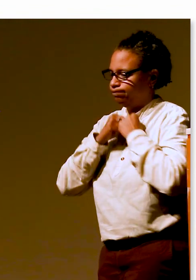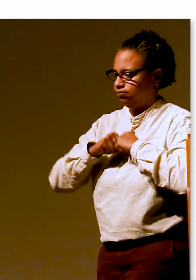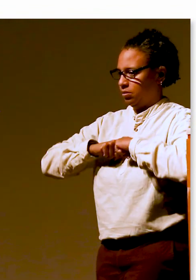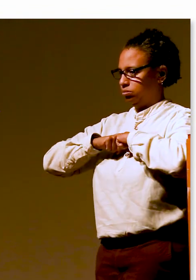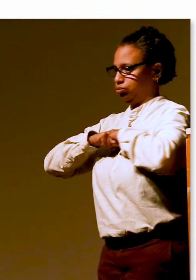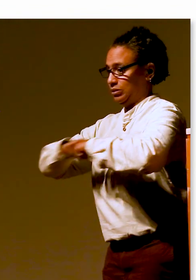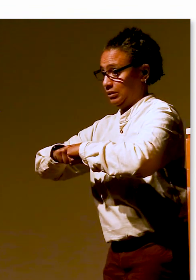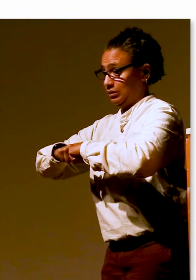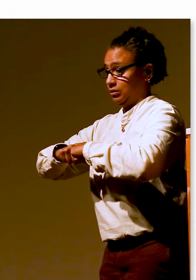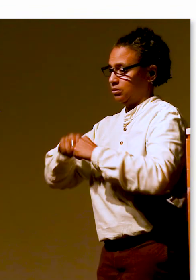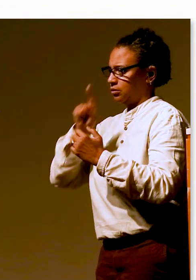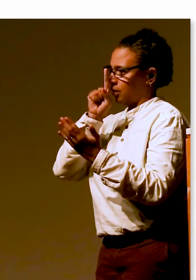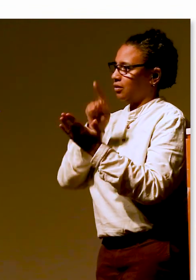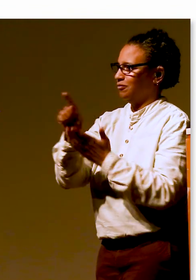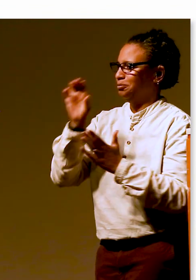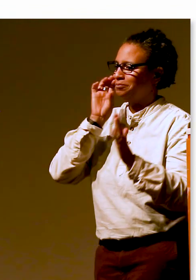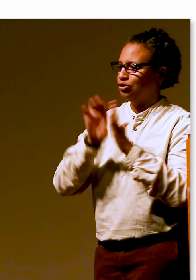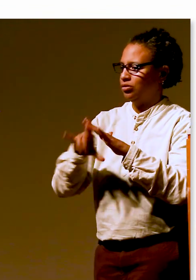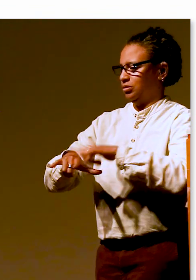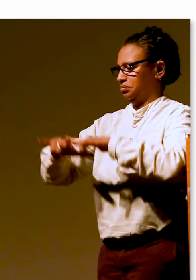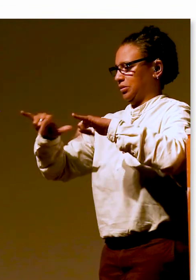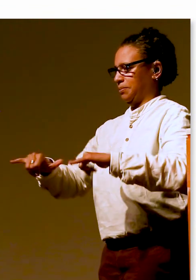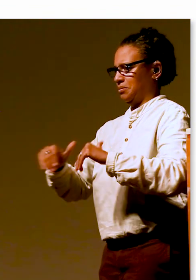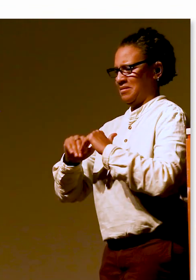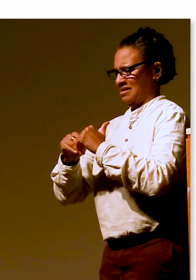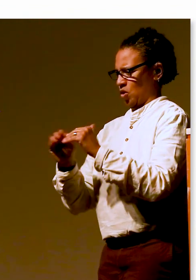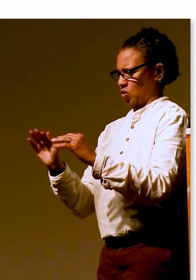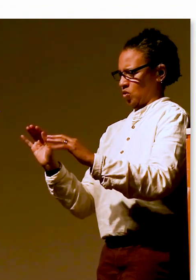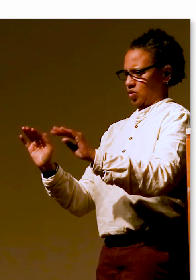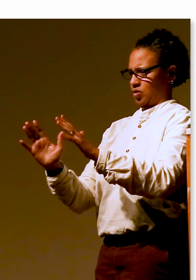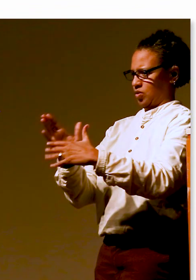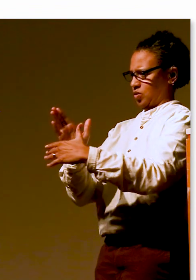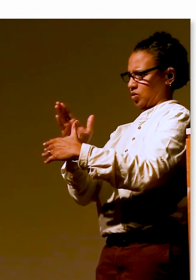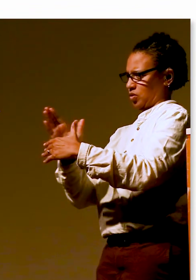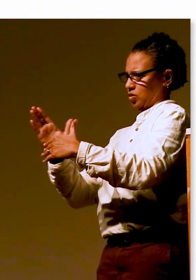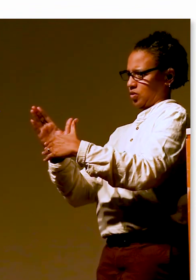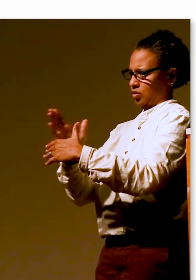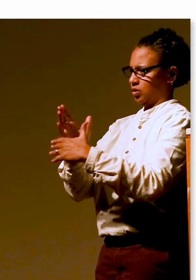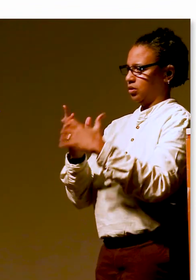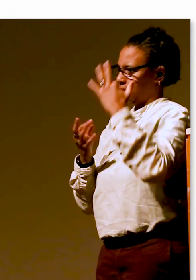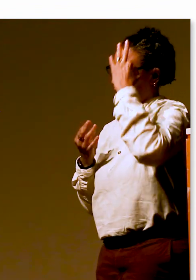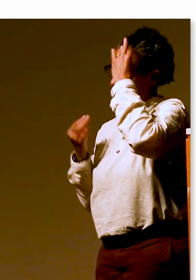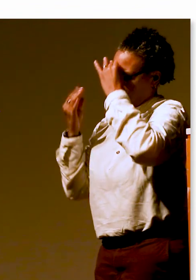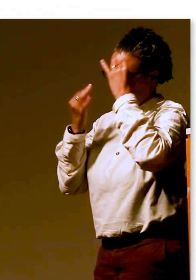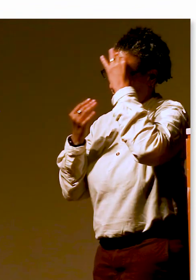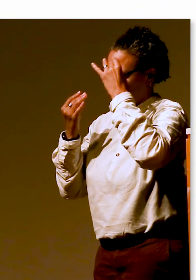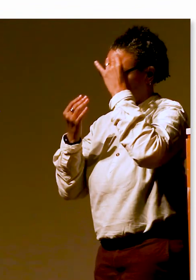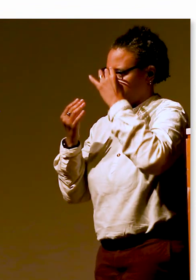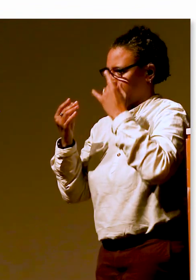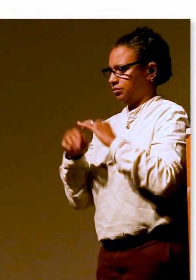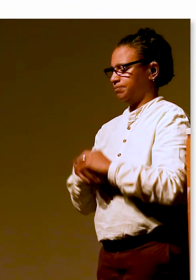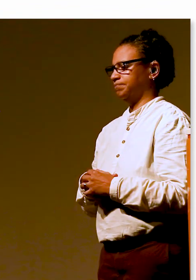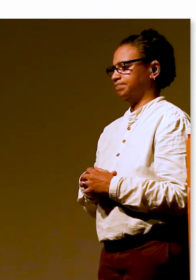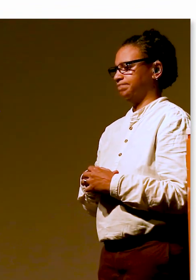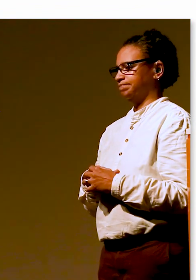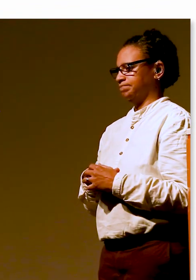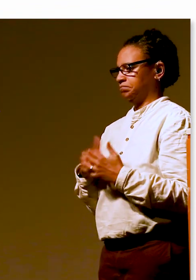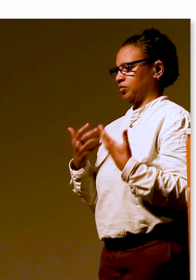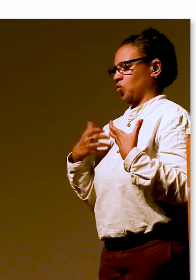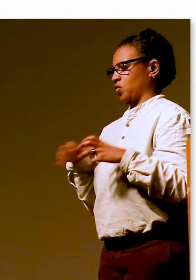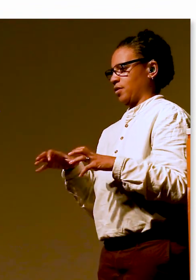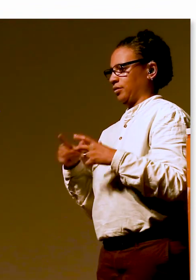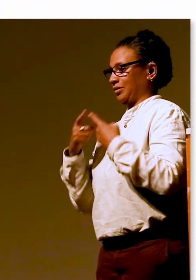But yeah, it's definitely something that I think about often. Or, you know, how can I take a picture of this beautiful street mural that's near my apartment, because